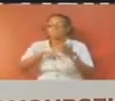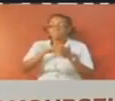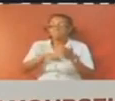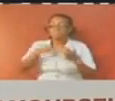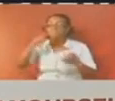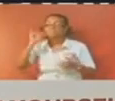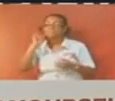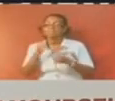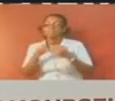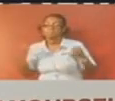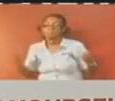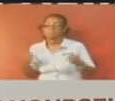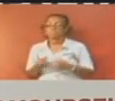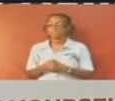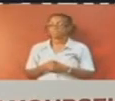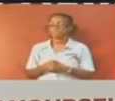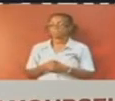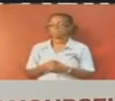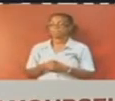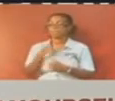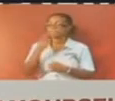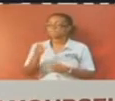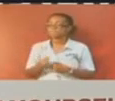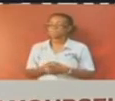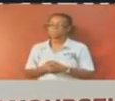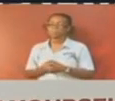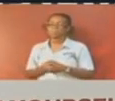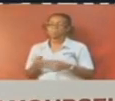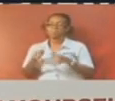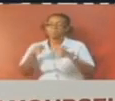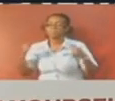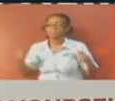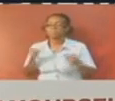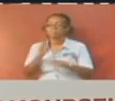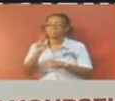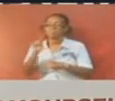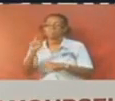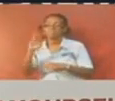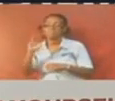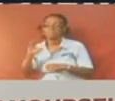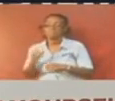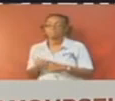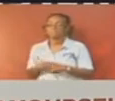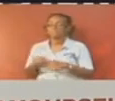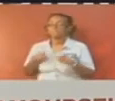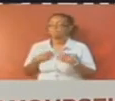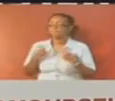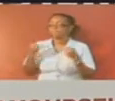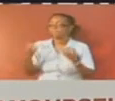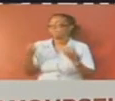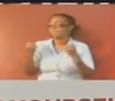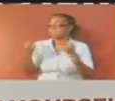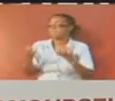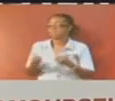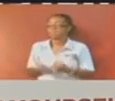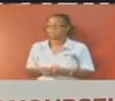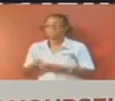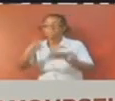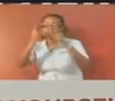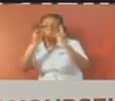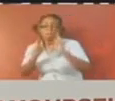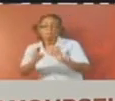The editorial says, "The opposition UNC has many well-respected medical professionals within its